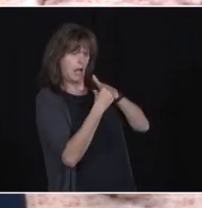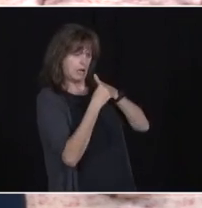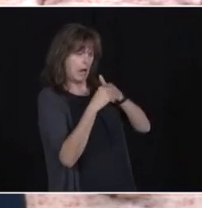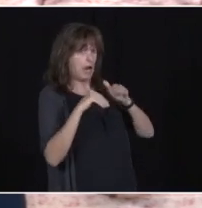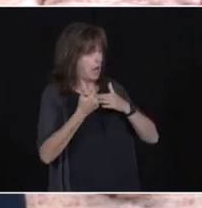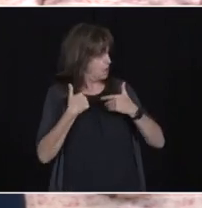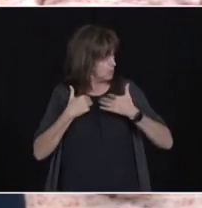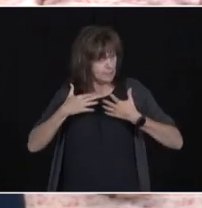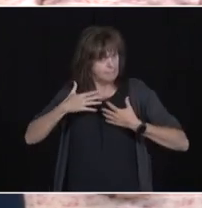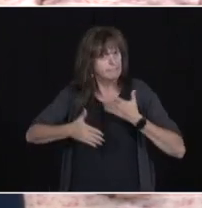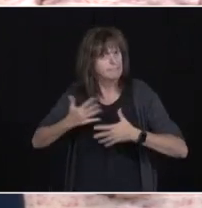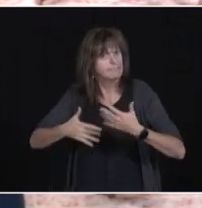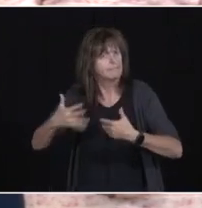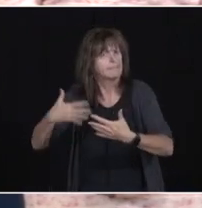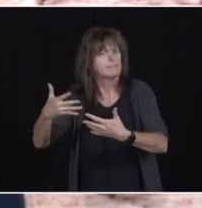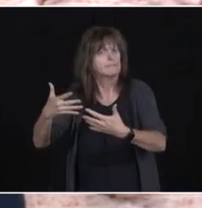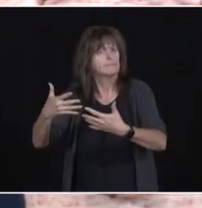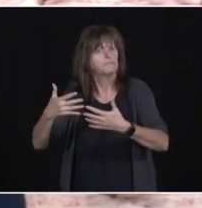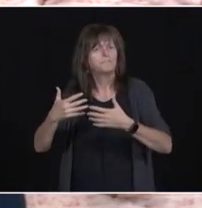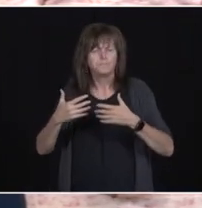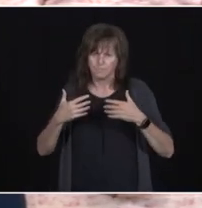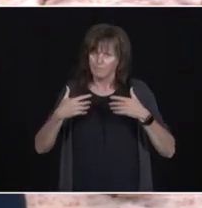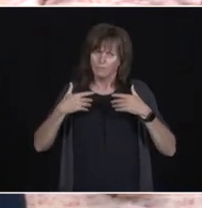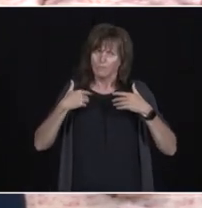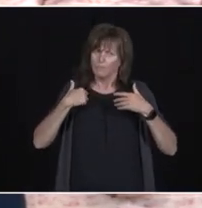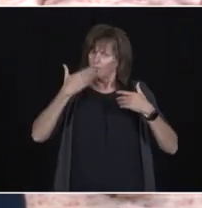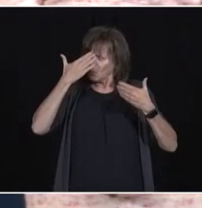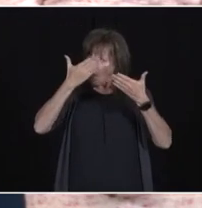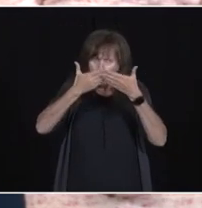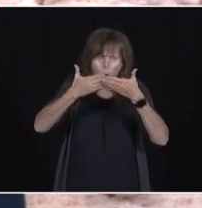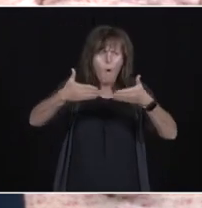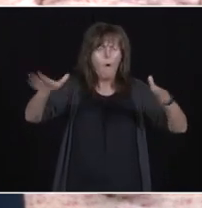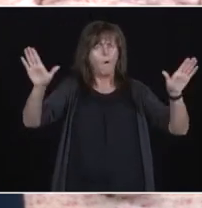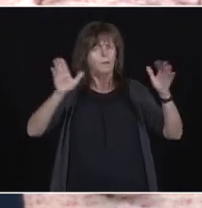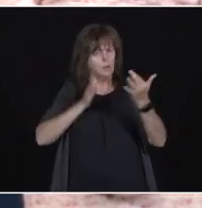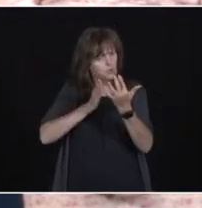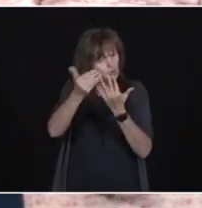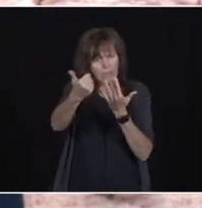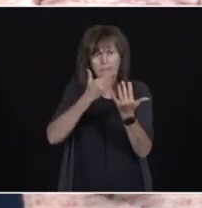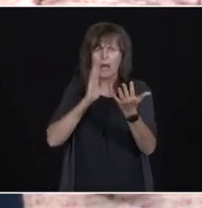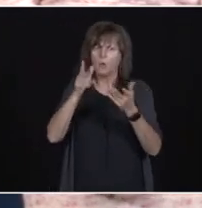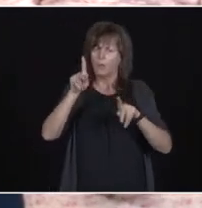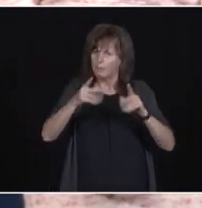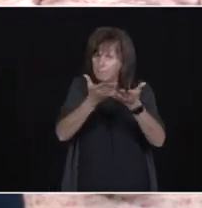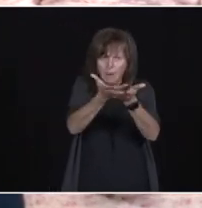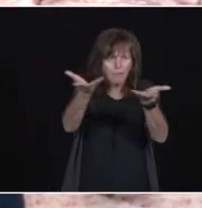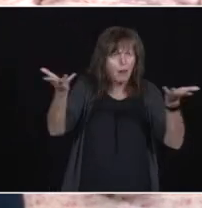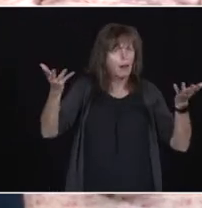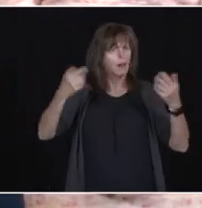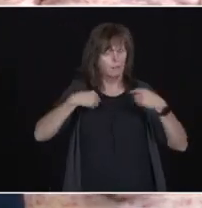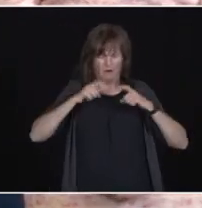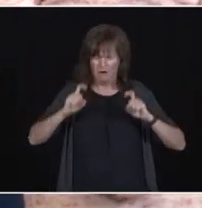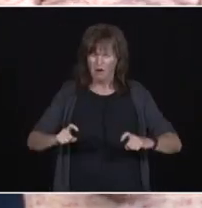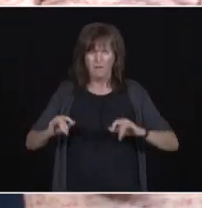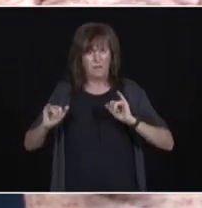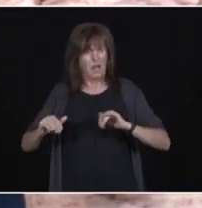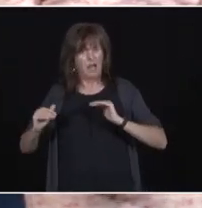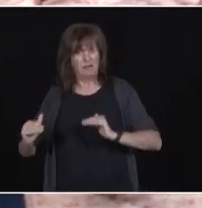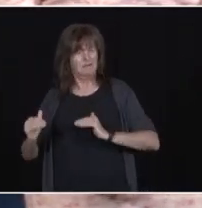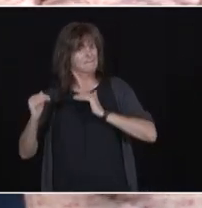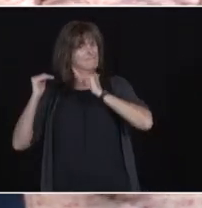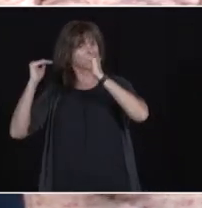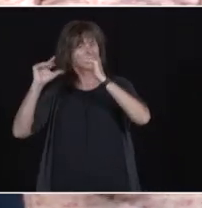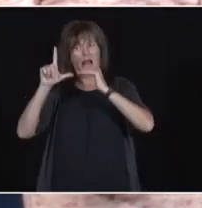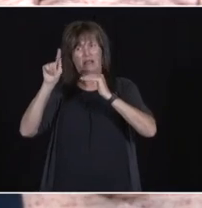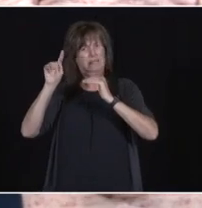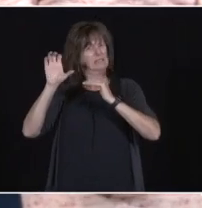with the Ontario public. We must make this better. Follow-up? Thank you. I hate to waste the follow-up